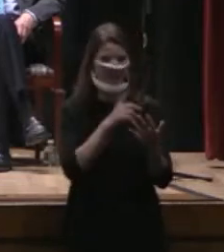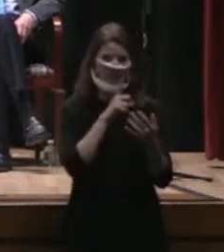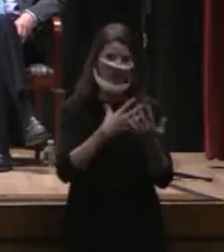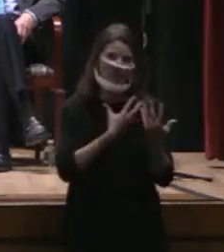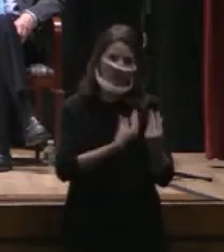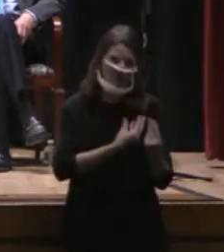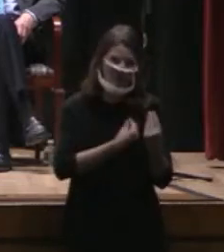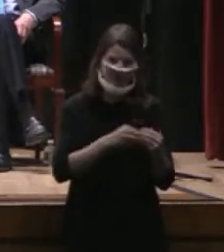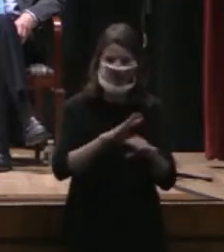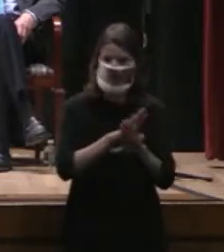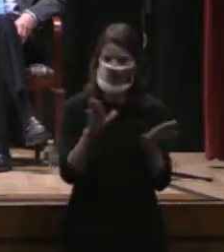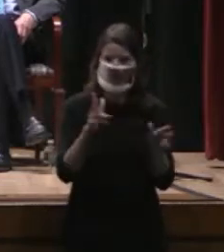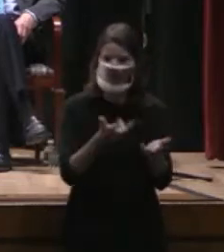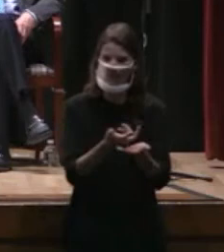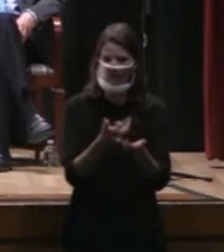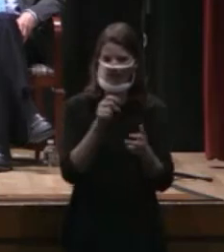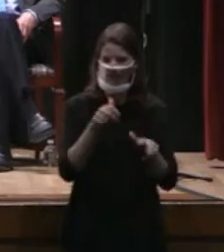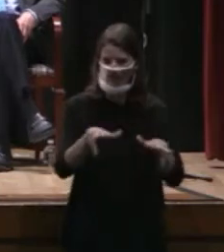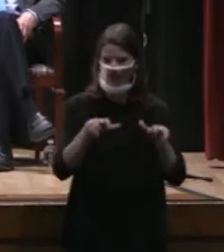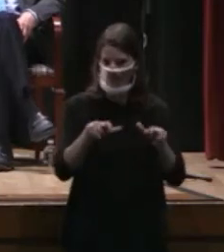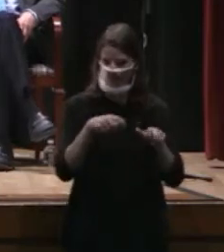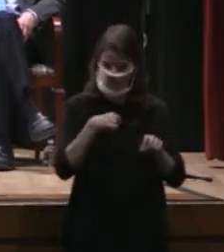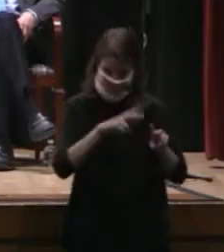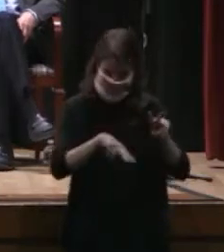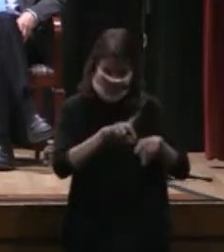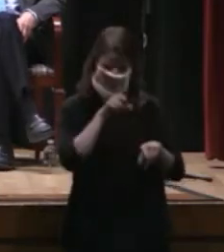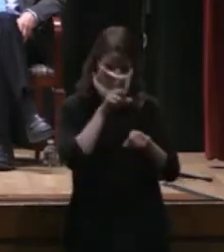and selflessness truly looks like.